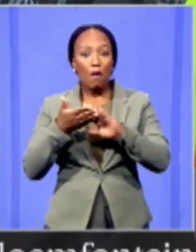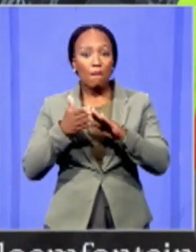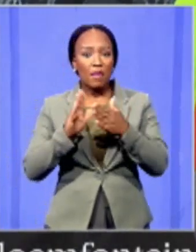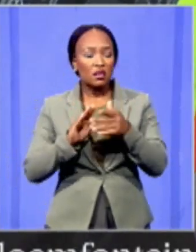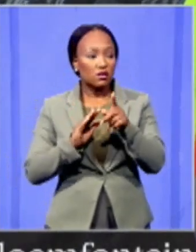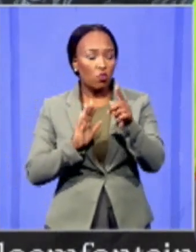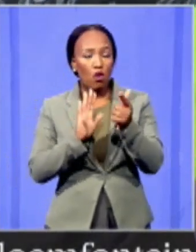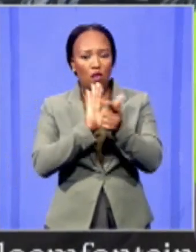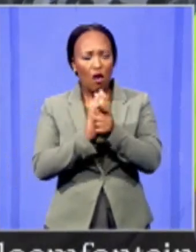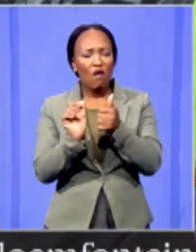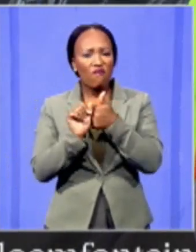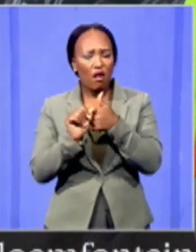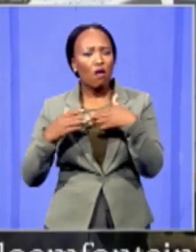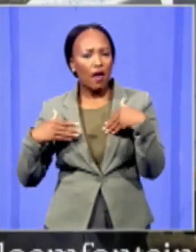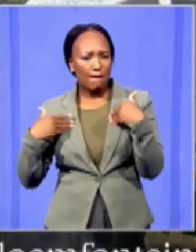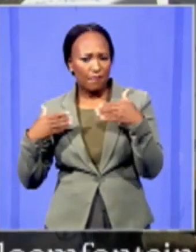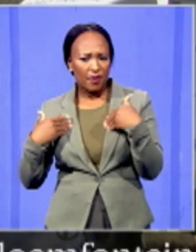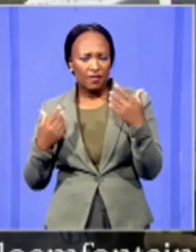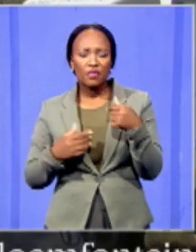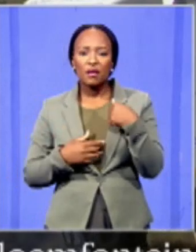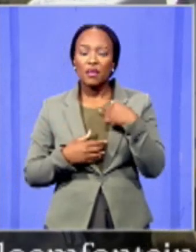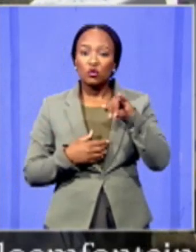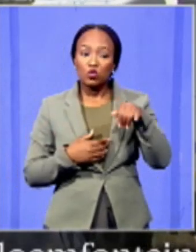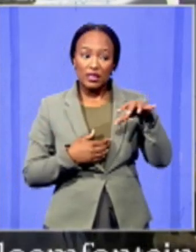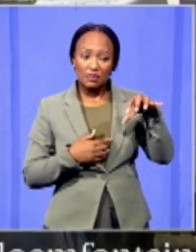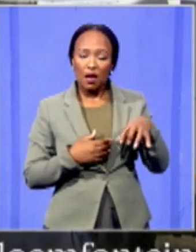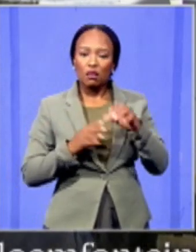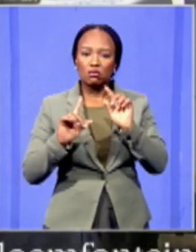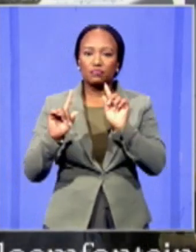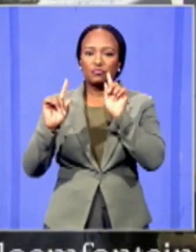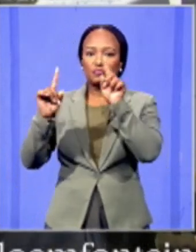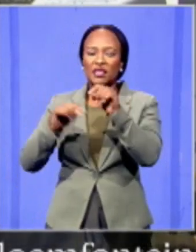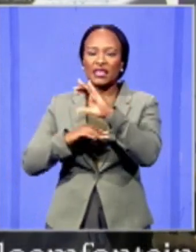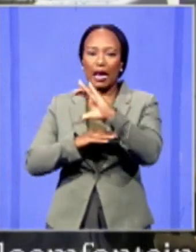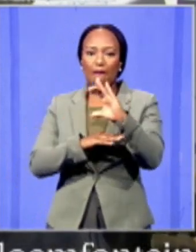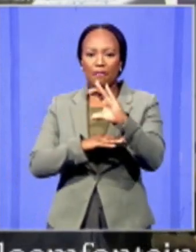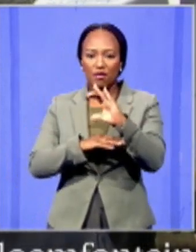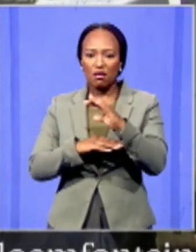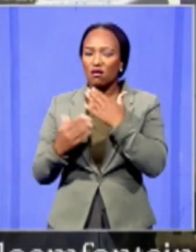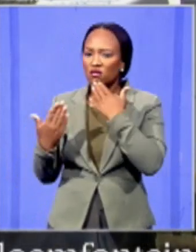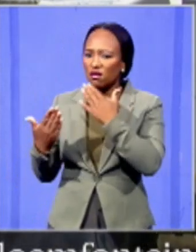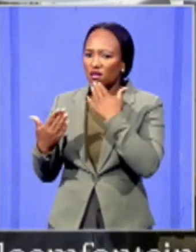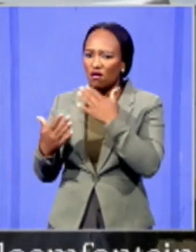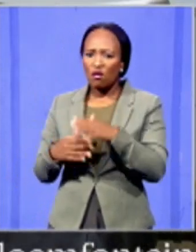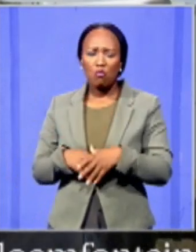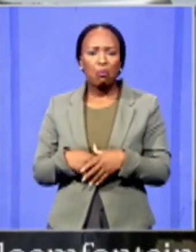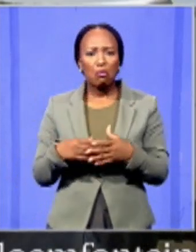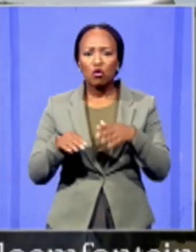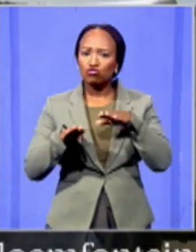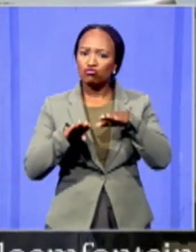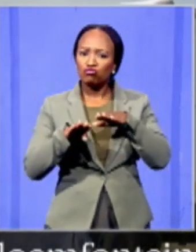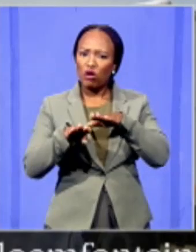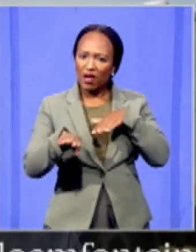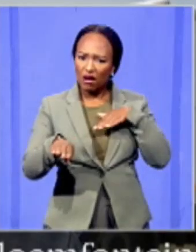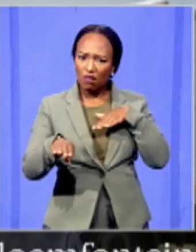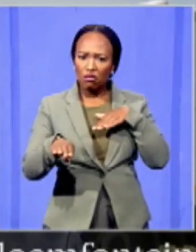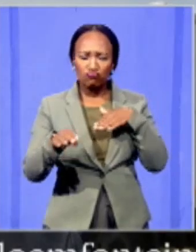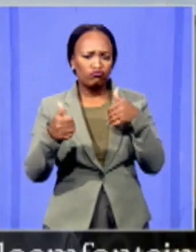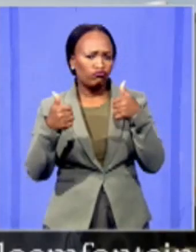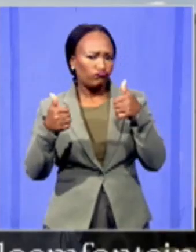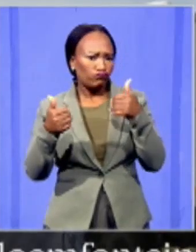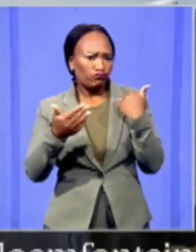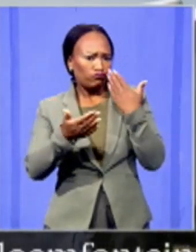leno. I'm from Johannesburg. I'm going to Queenstown, Eastern Cape. Thank you. Now the traffic so far so good. It's still quiet, very early in